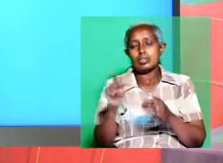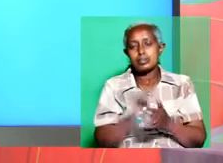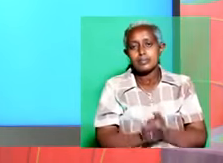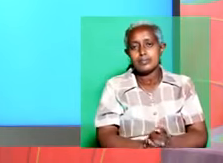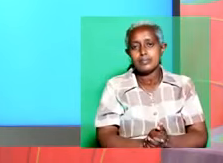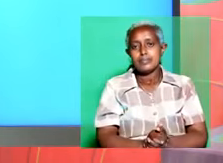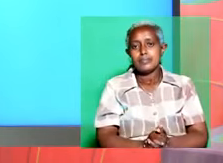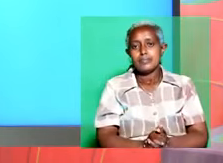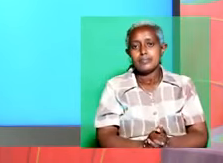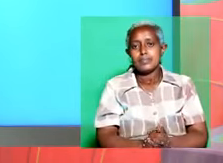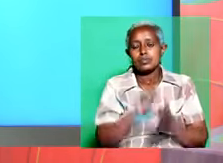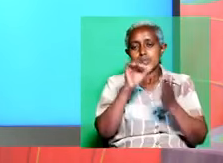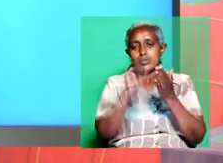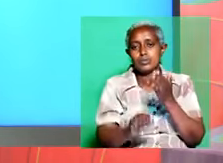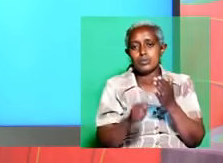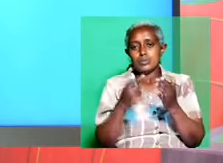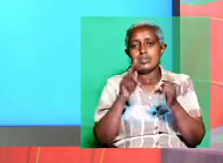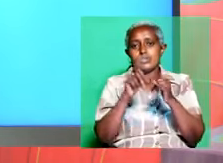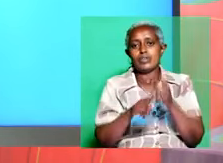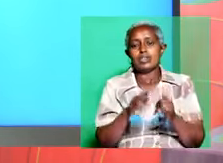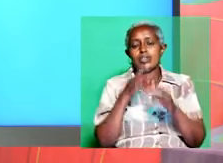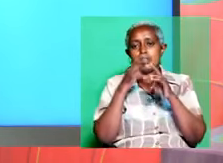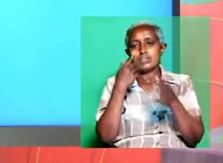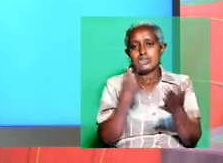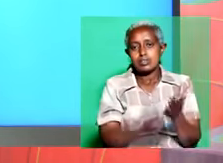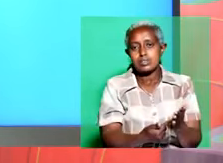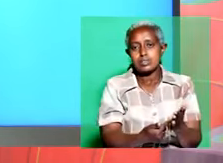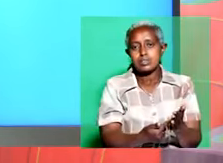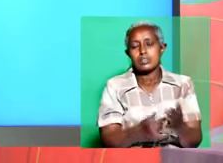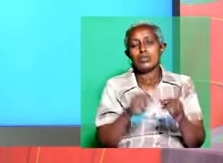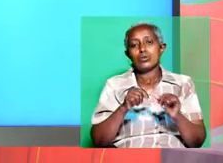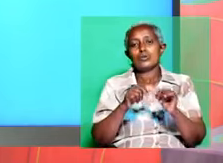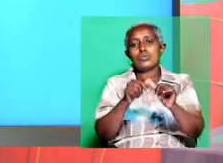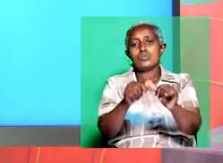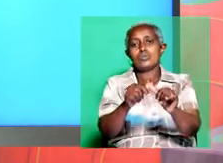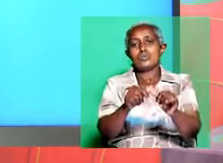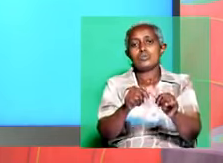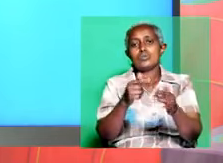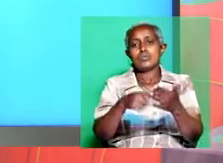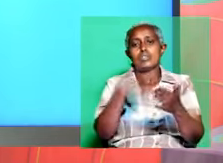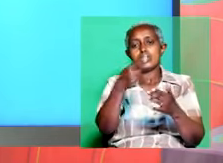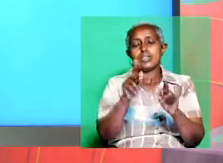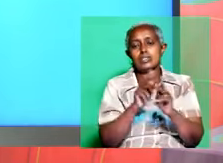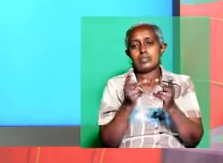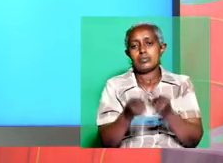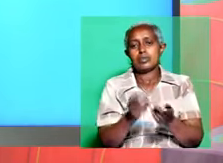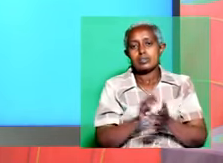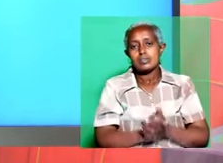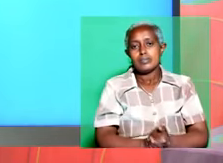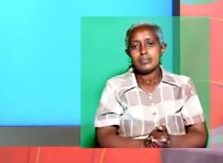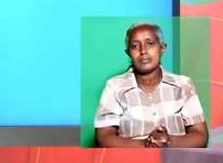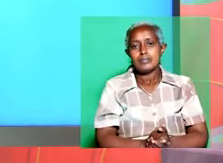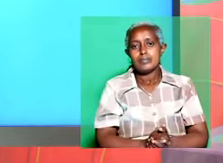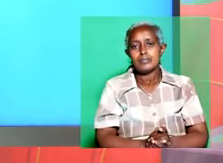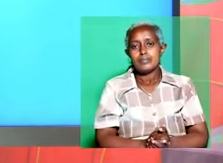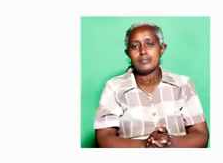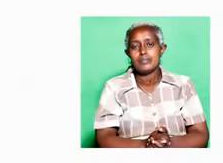1. So the final answer is this. Now let's continue to the next part.